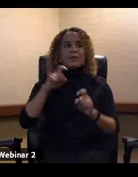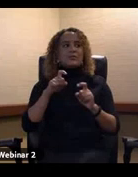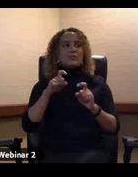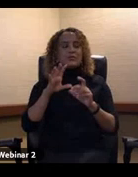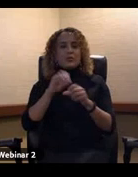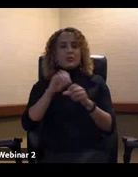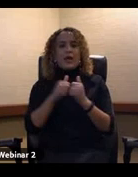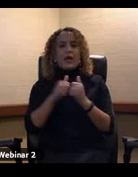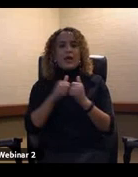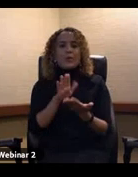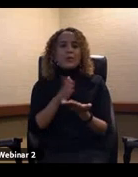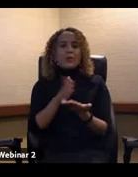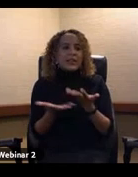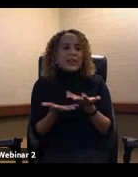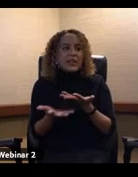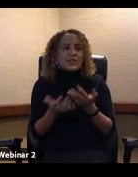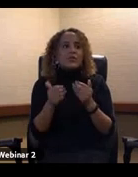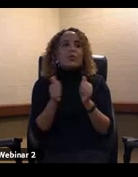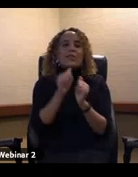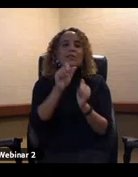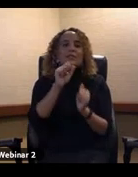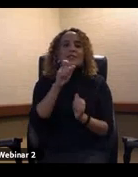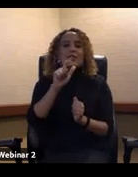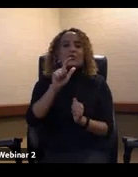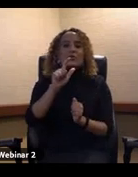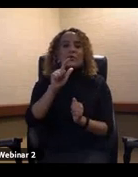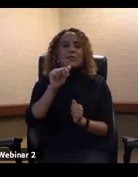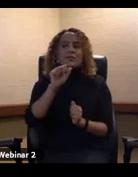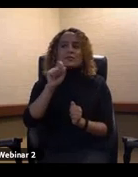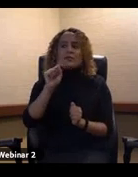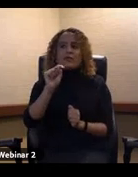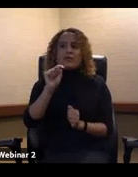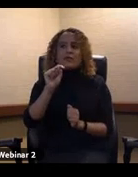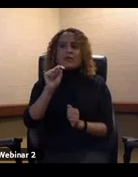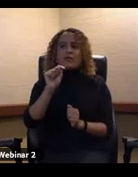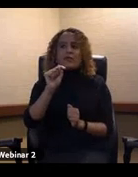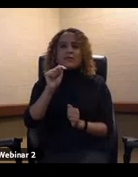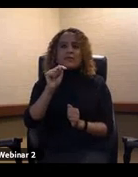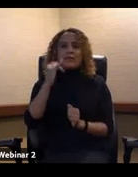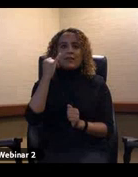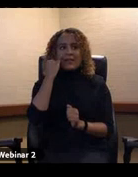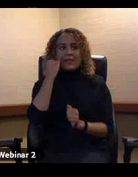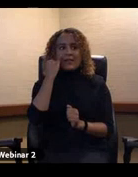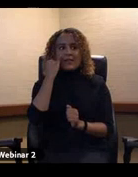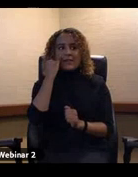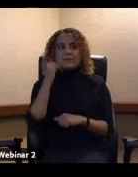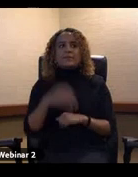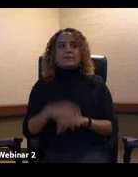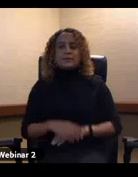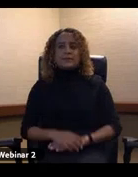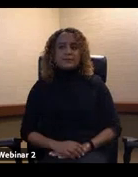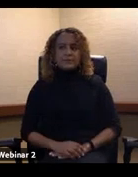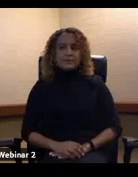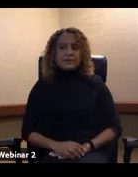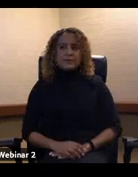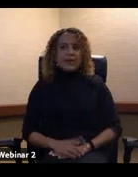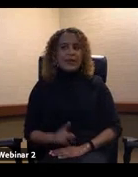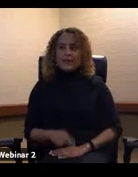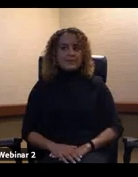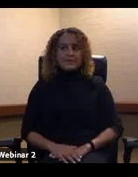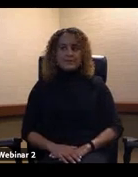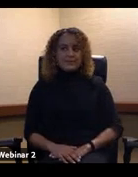they will engage in outreach to victims of sexual violence and, if applicable, sex trafficking, and tailor services to address the unique needs of these